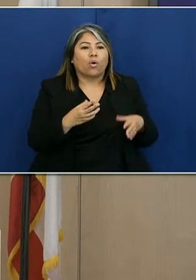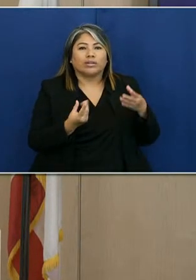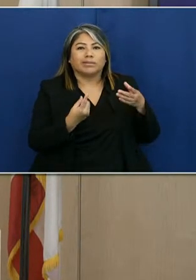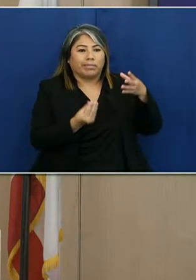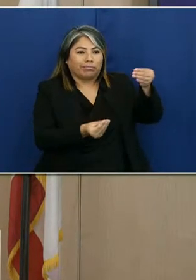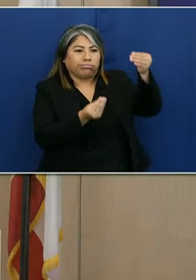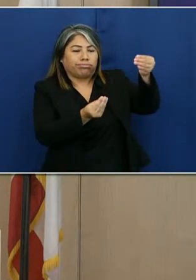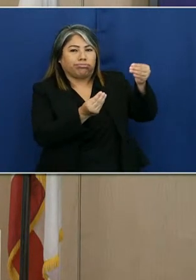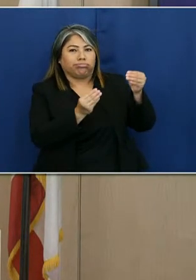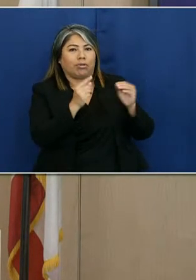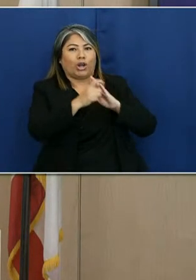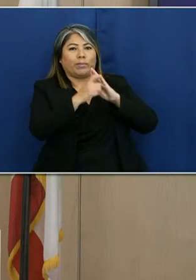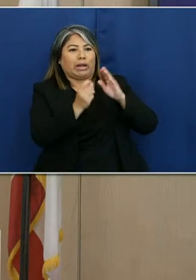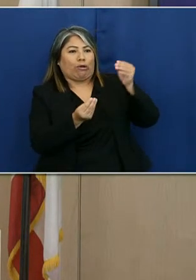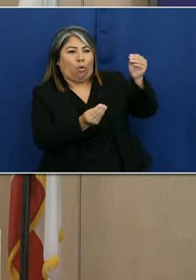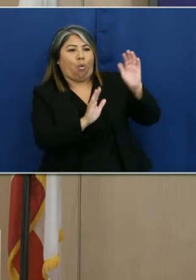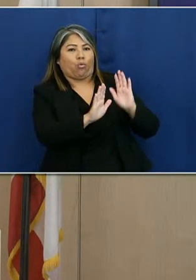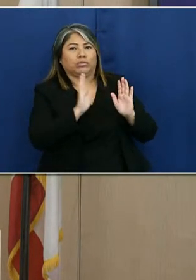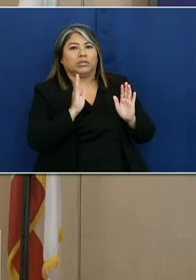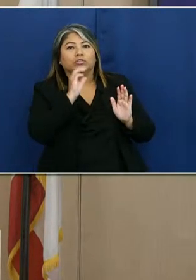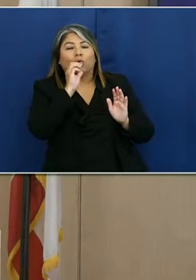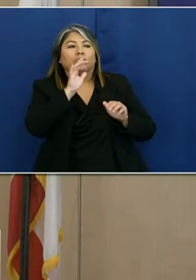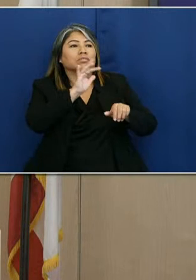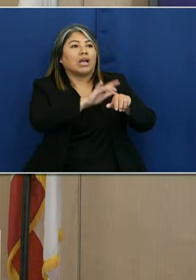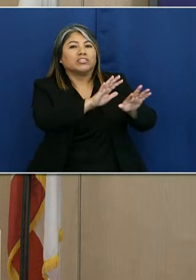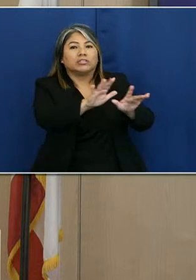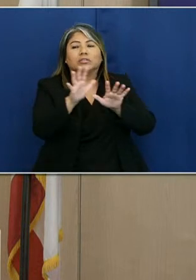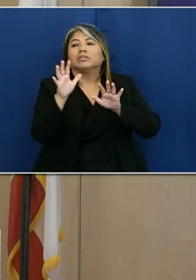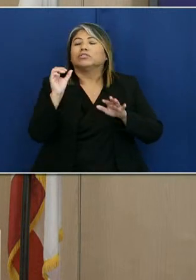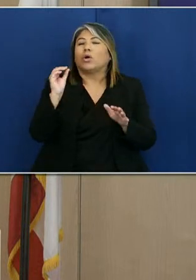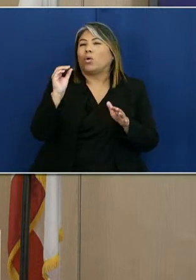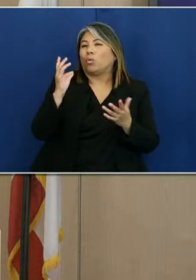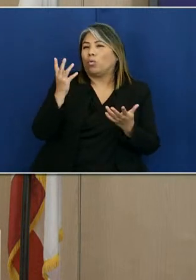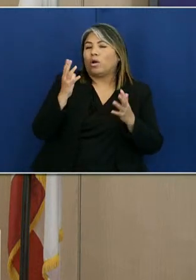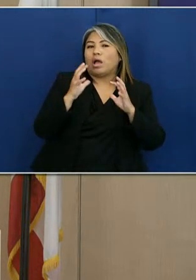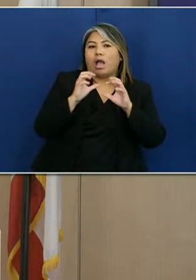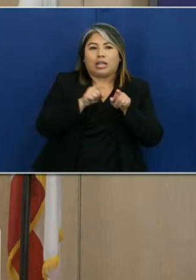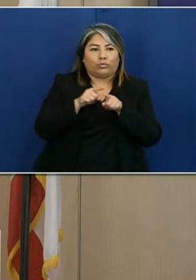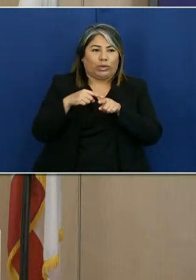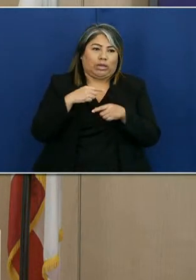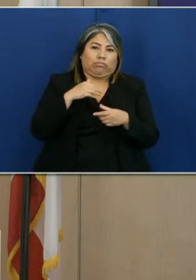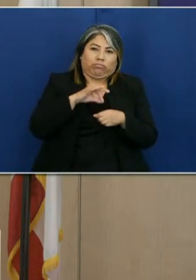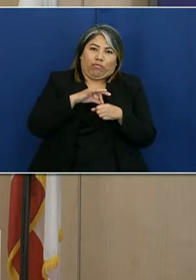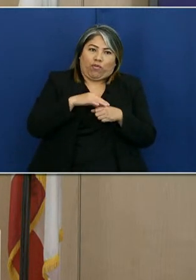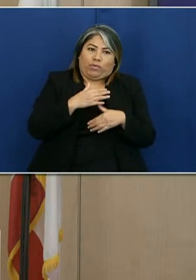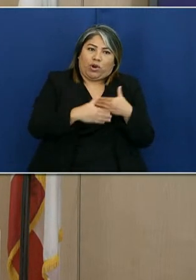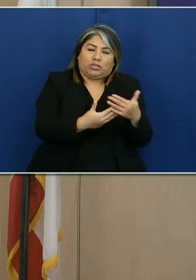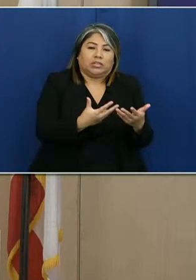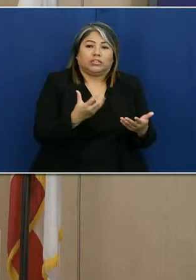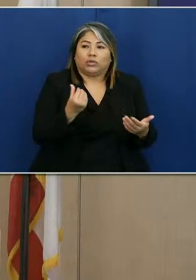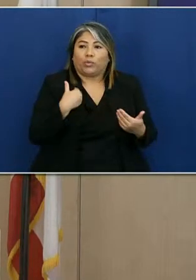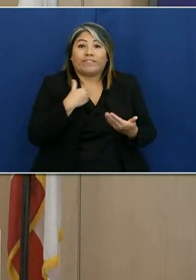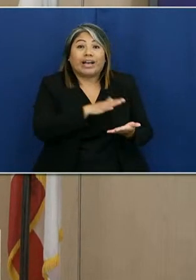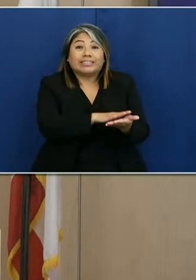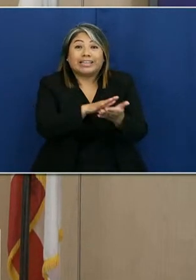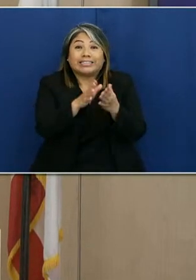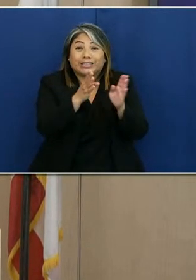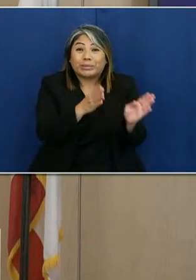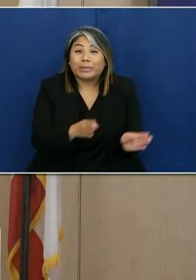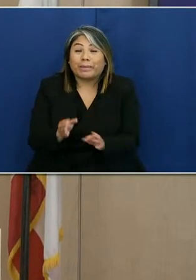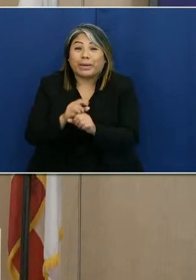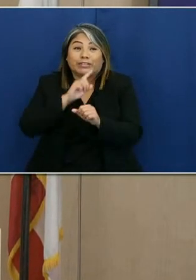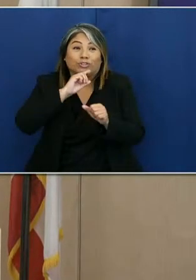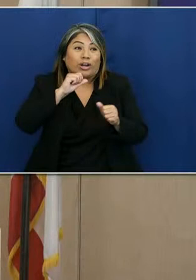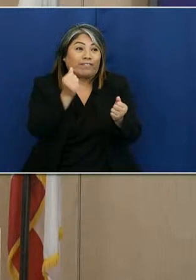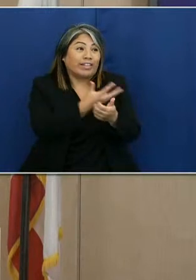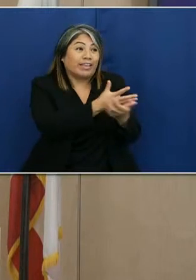know, the various things that people will touch as they move through the voting process. Is there a sanitation plan to make sure that that stuff